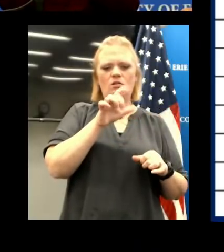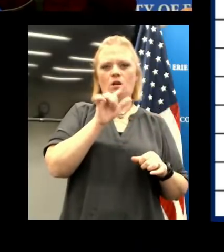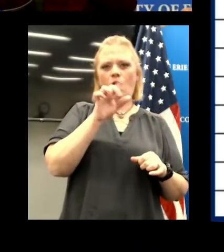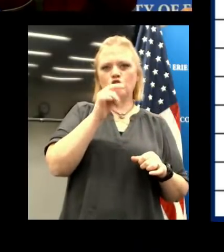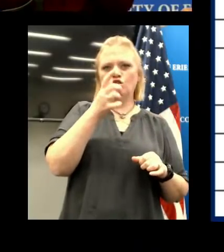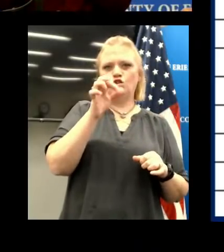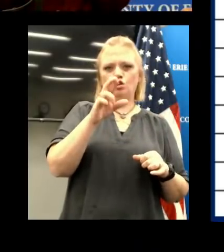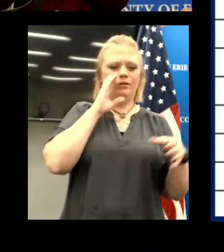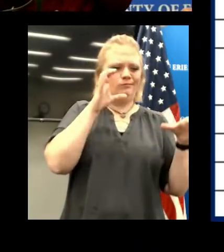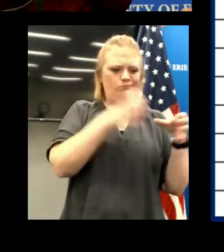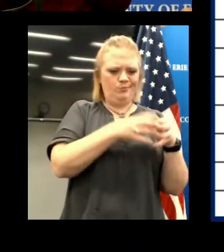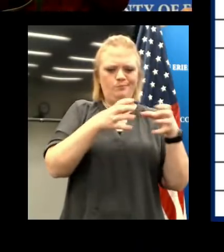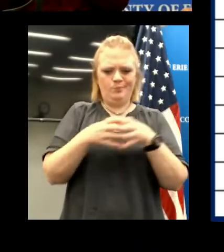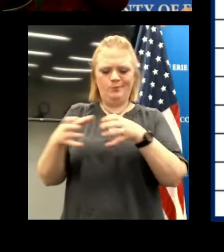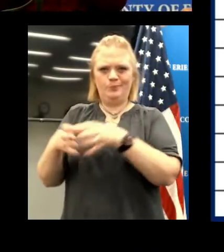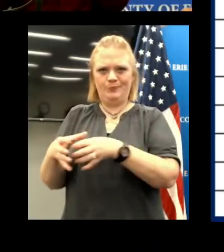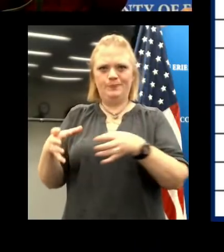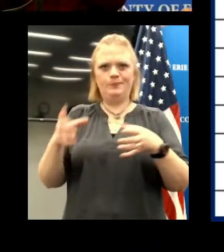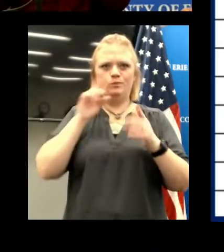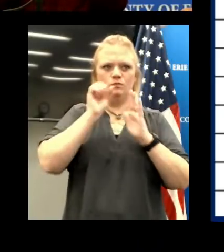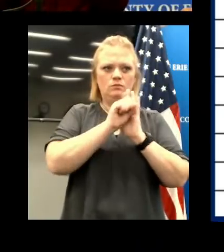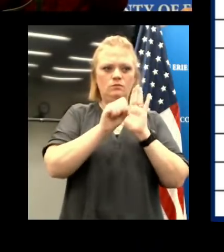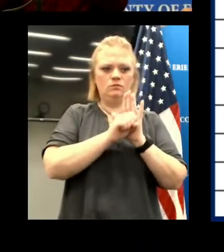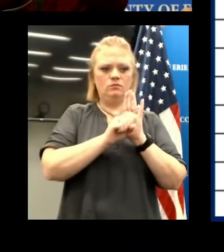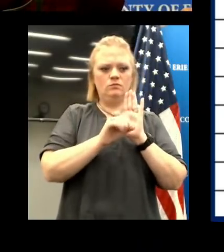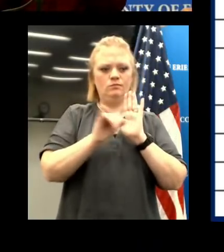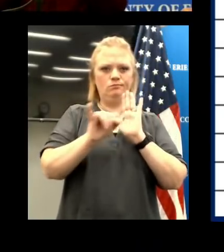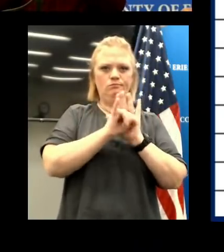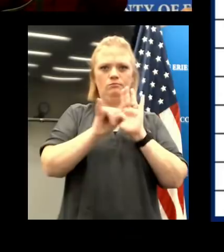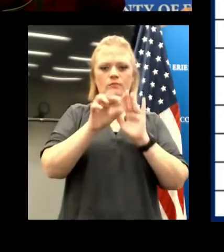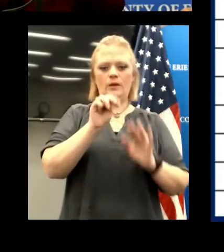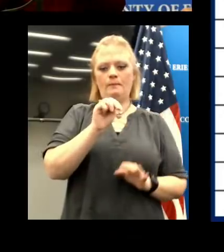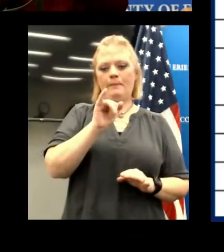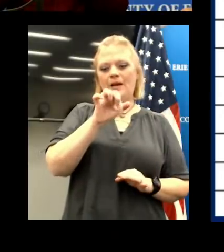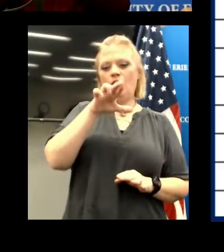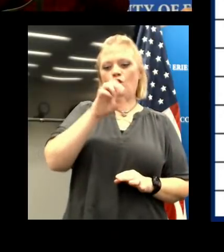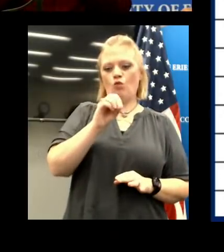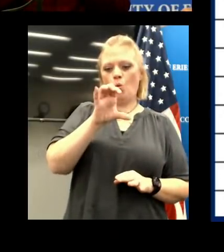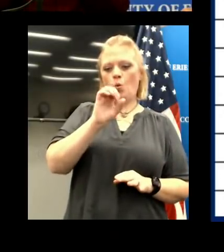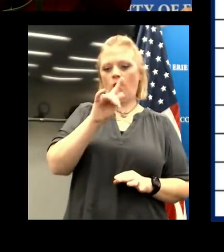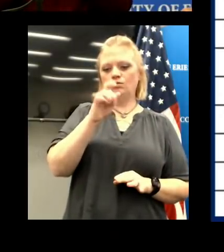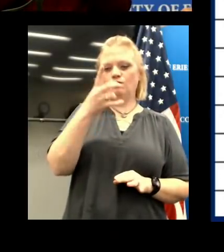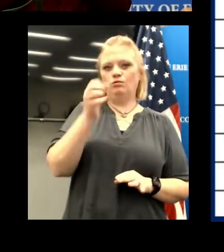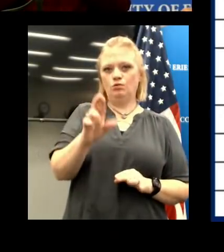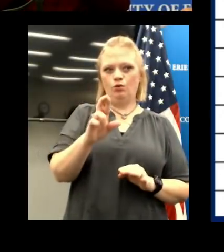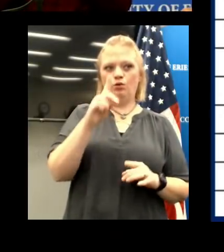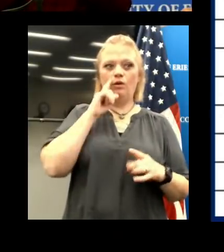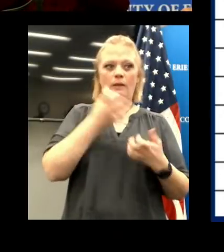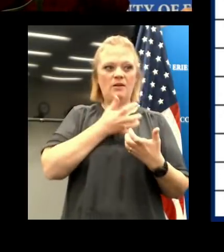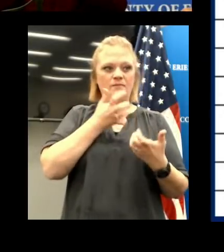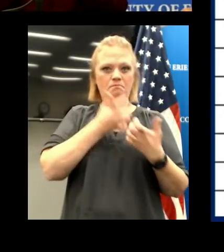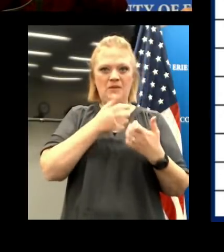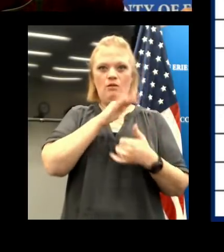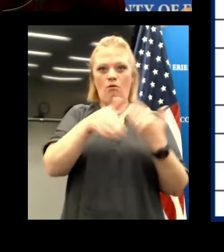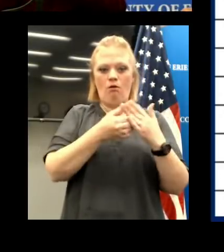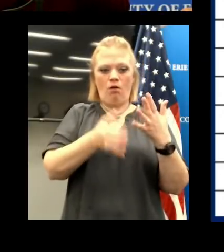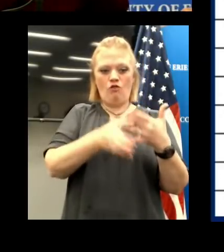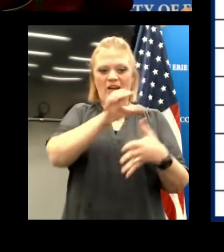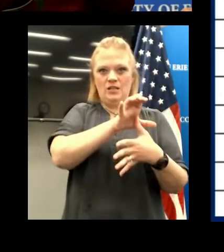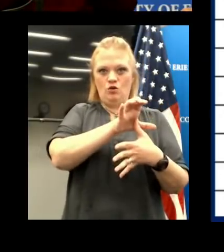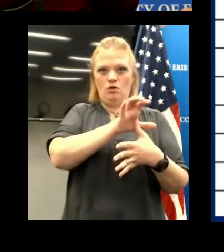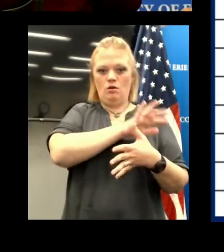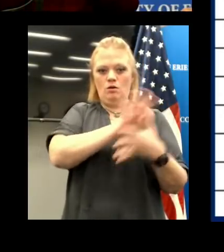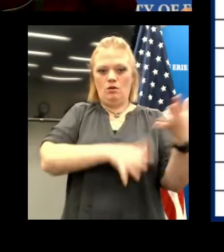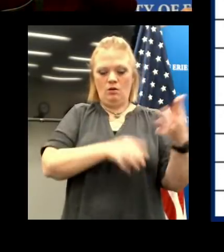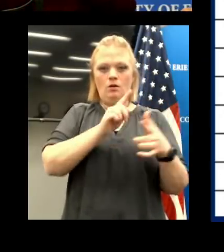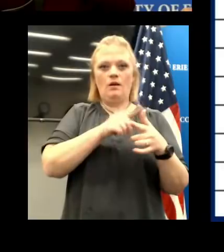to, what the state is identifying as a microcluster has to meet those criteria to turn into a colored zone. So